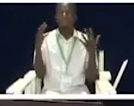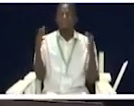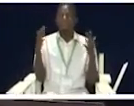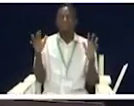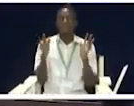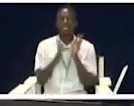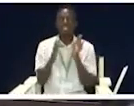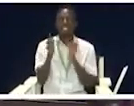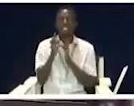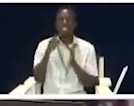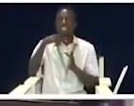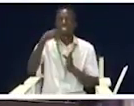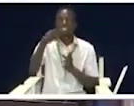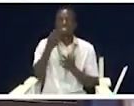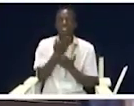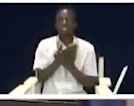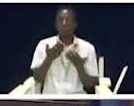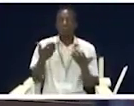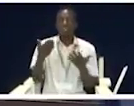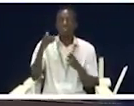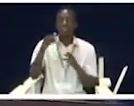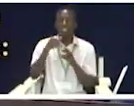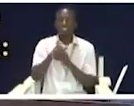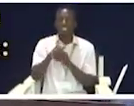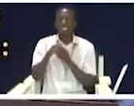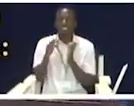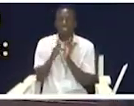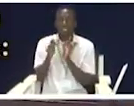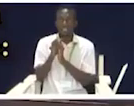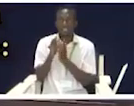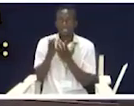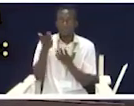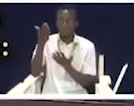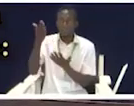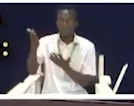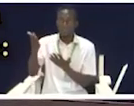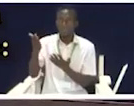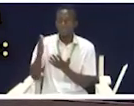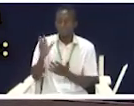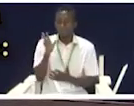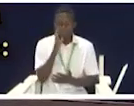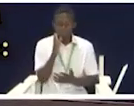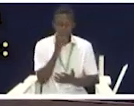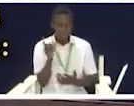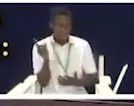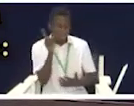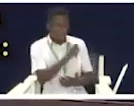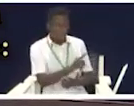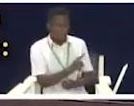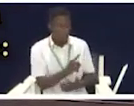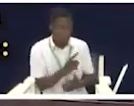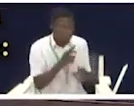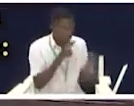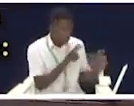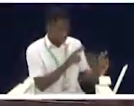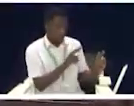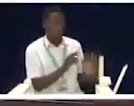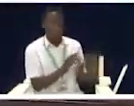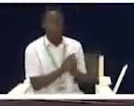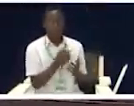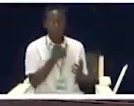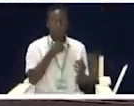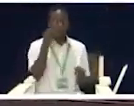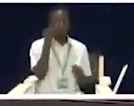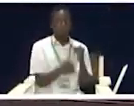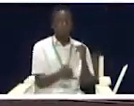Jesus said something in where we just read. When his mother came, take notes, please. I'm rounding up